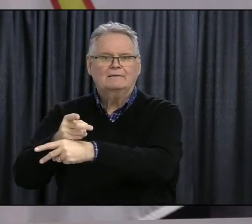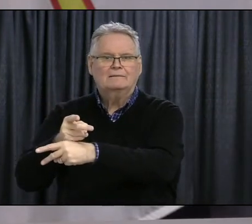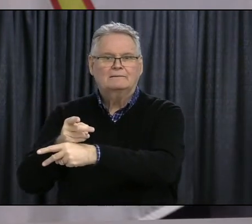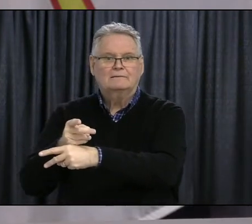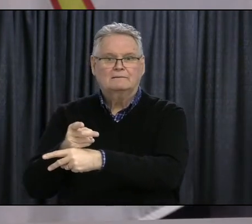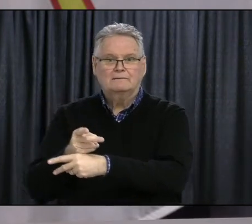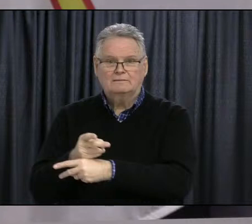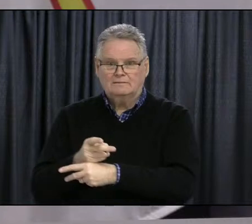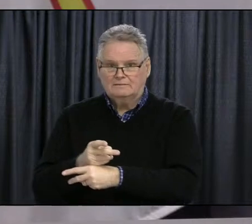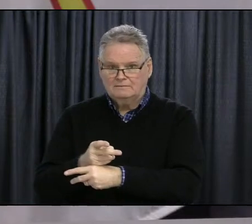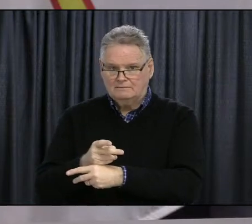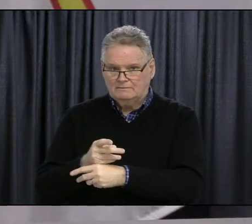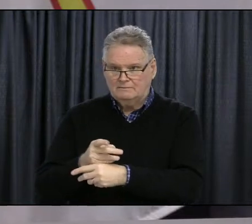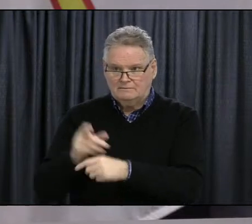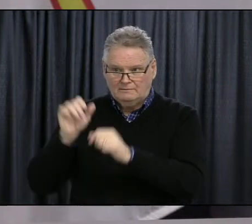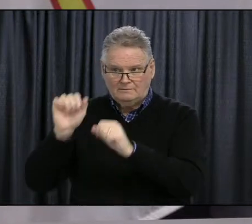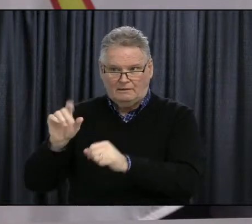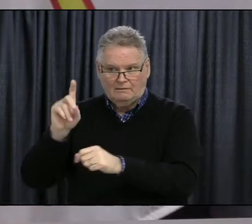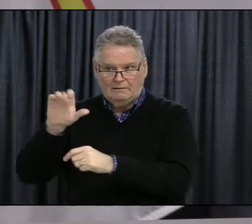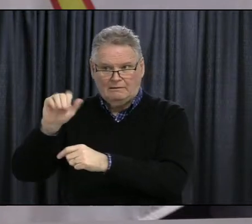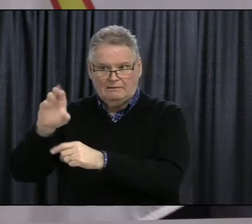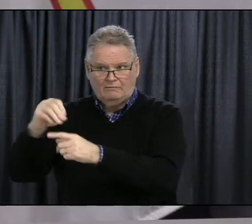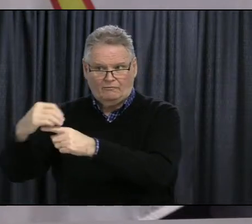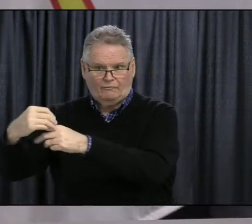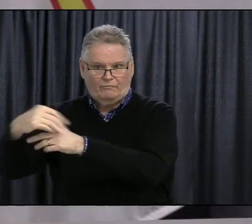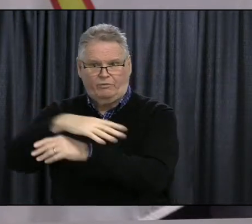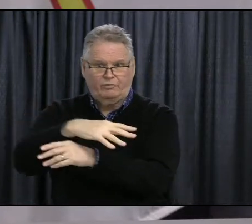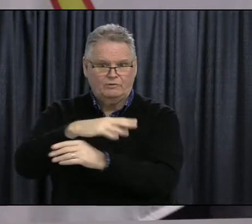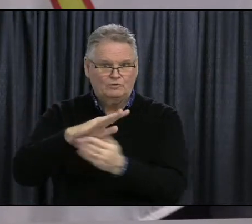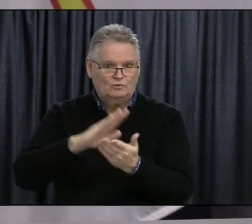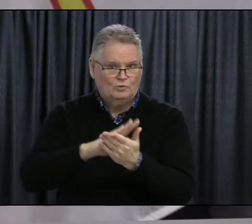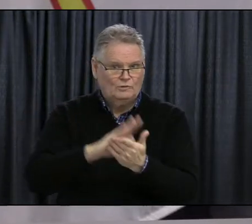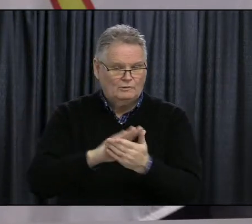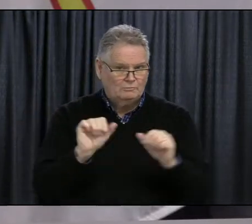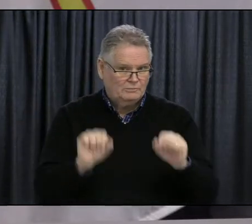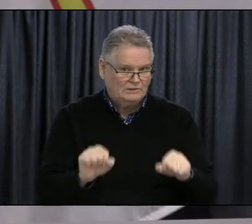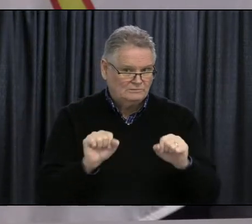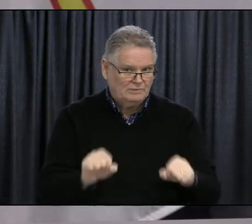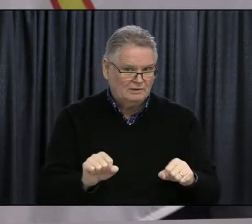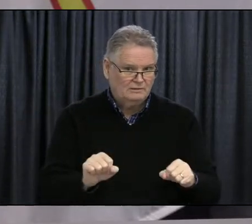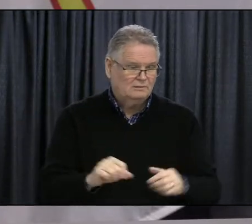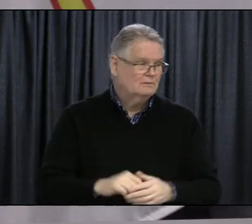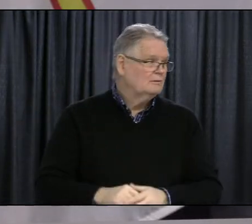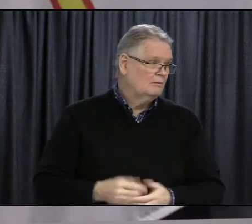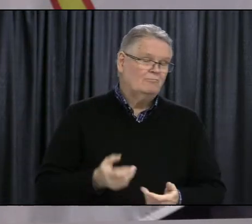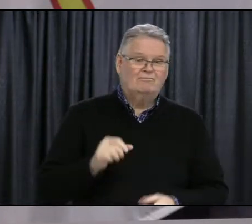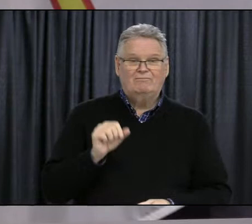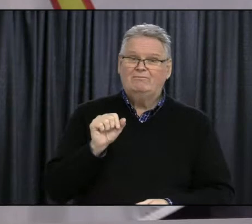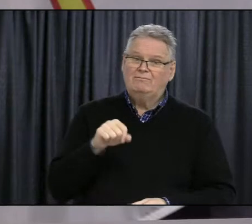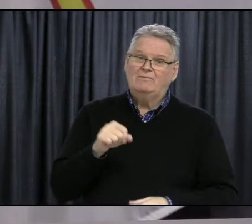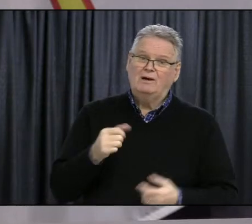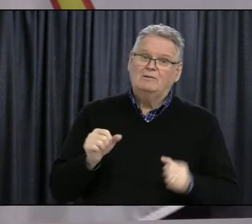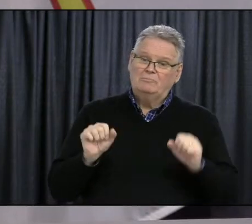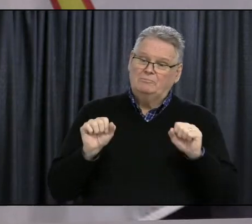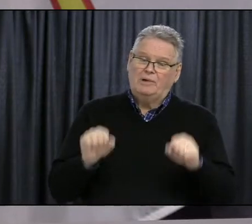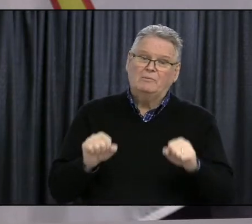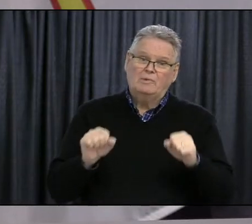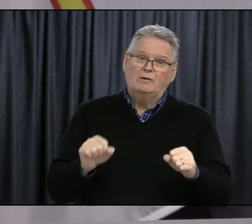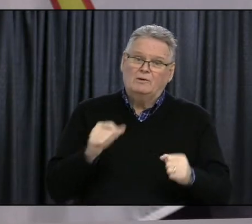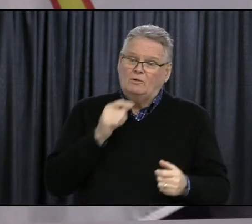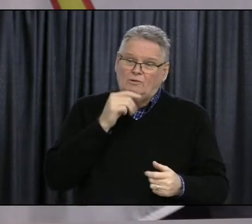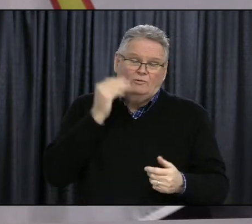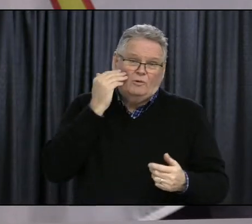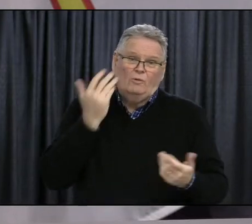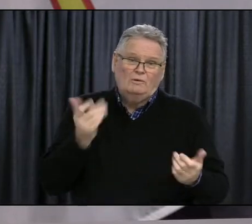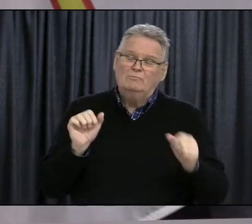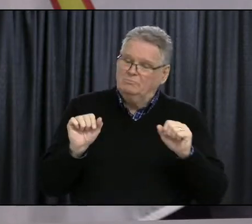even without having a daycare connection. So that's why we're stressing that anyone who has symptoms should get tested, and we want to make